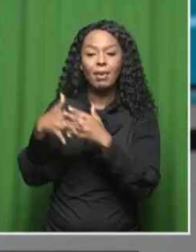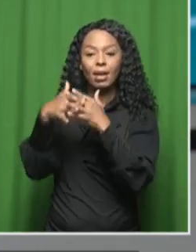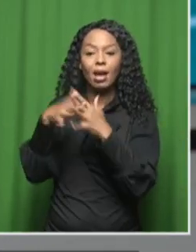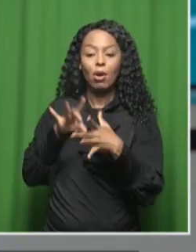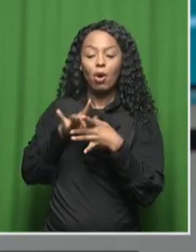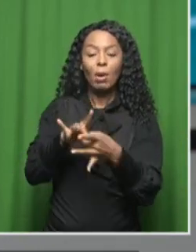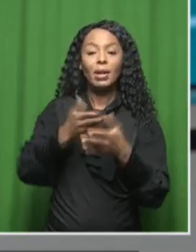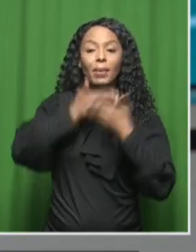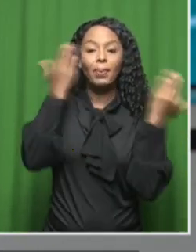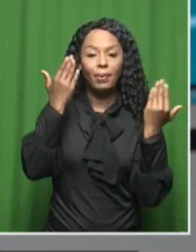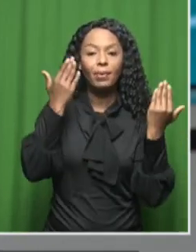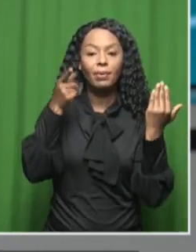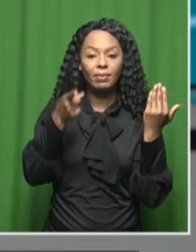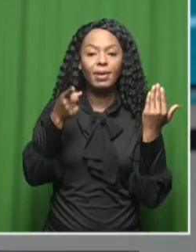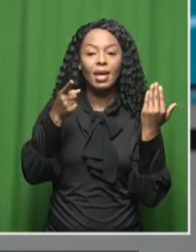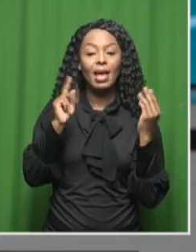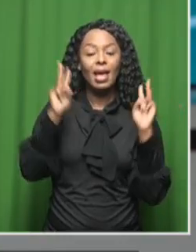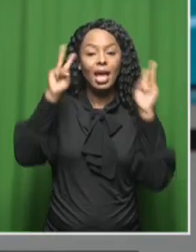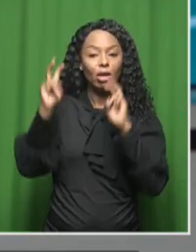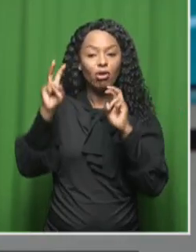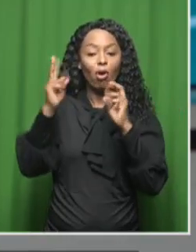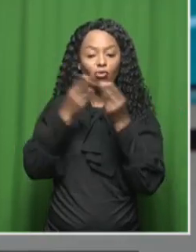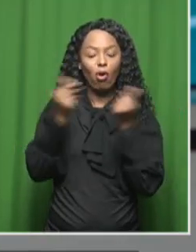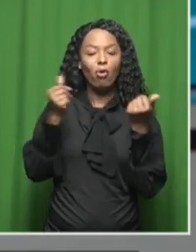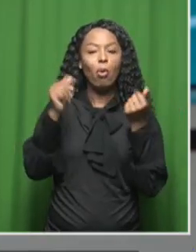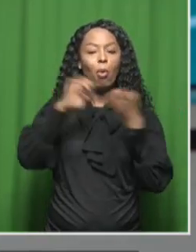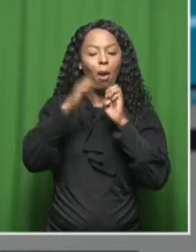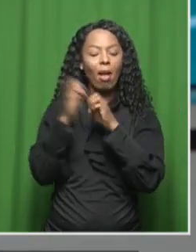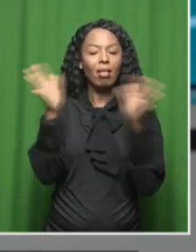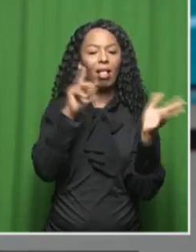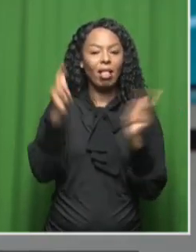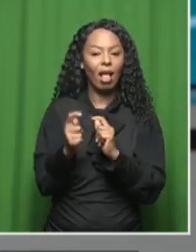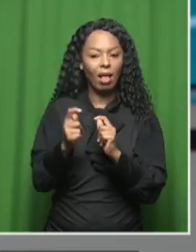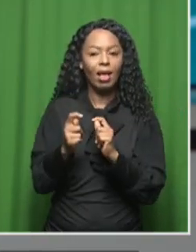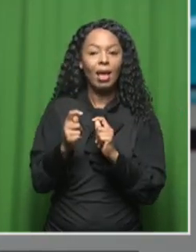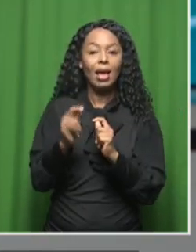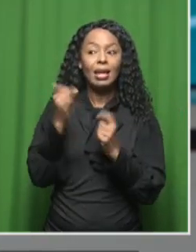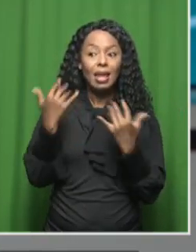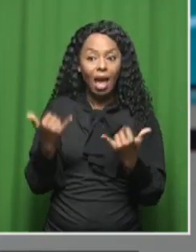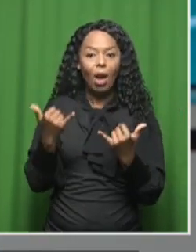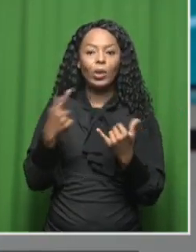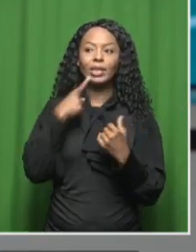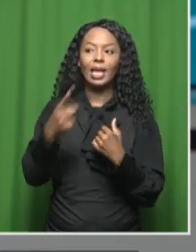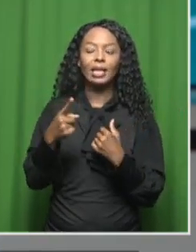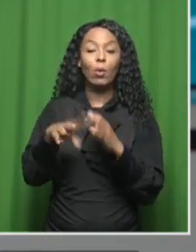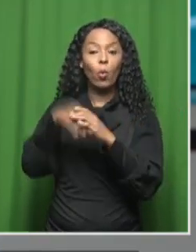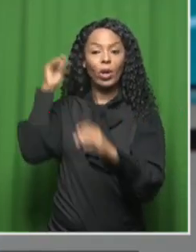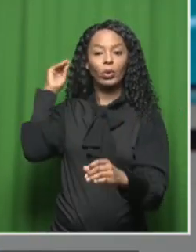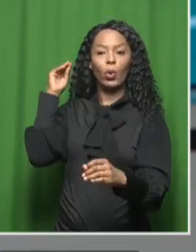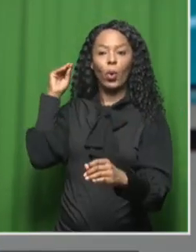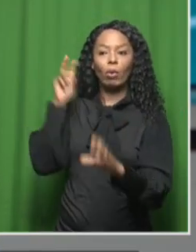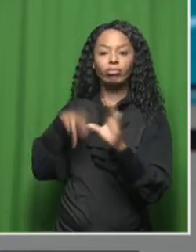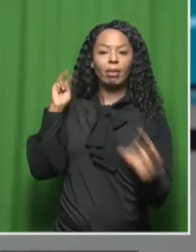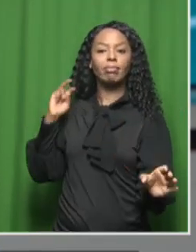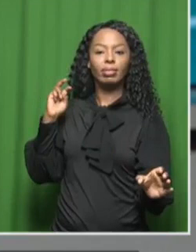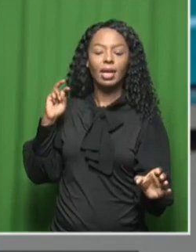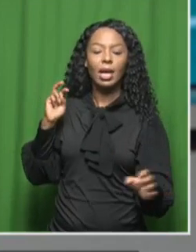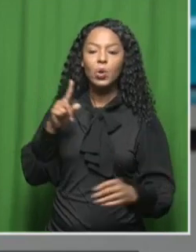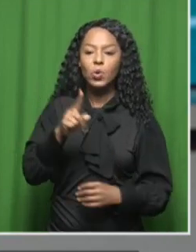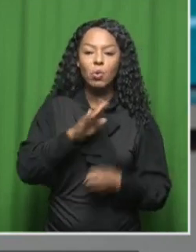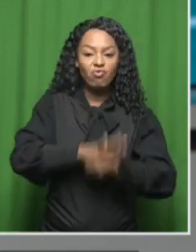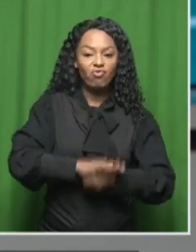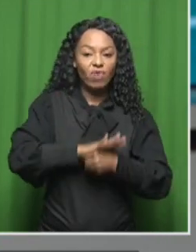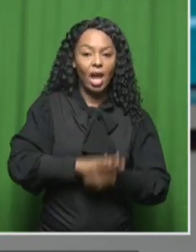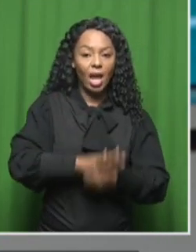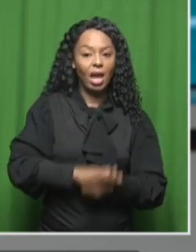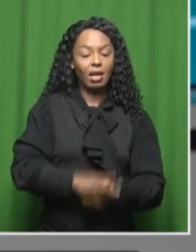commitment in the context of its upcoming withdrawal from this entire agreement, I think the pressure is going to be off. China is